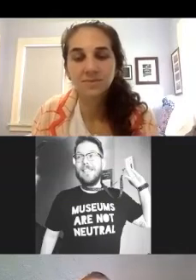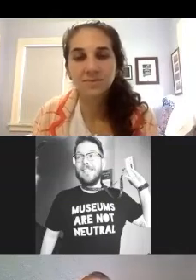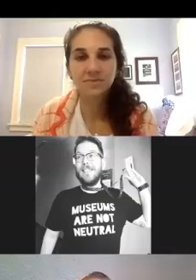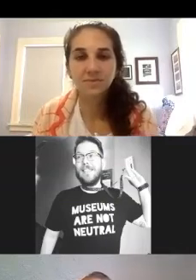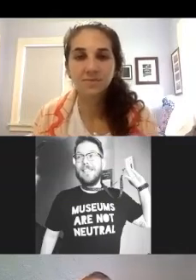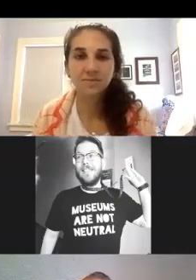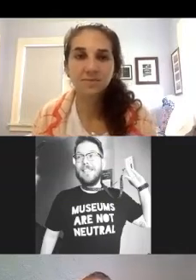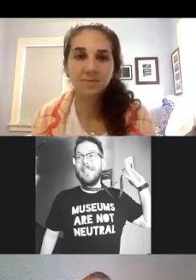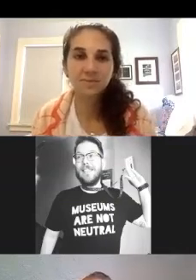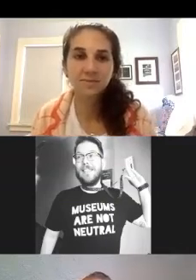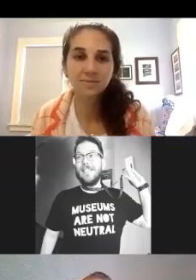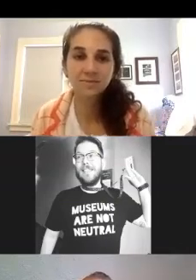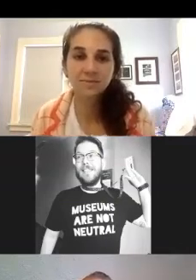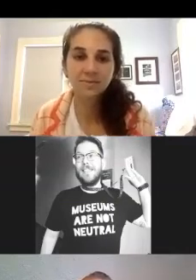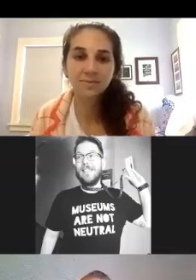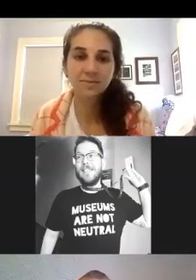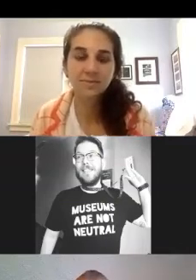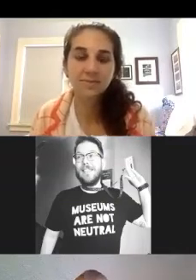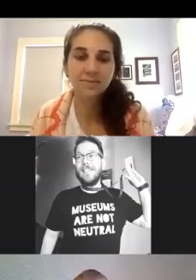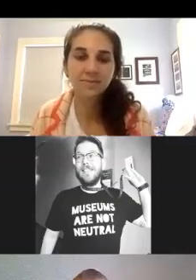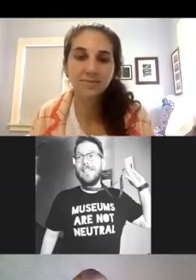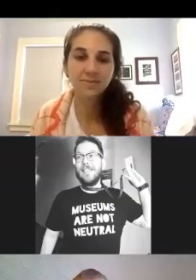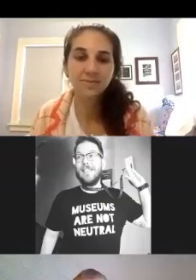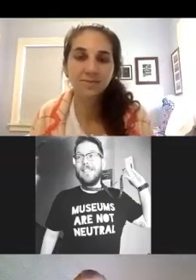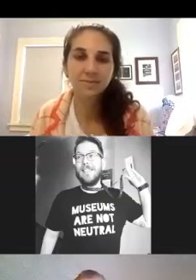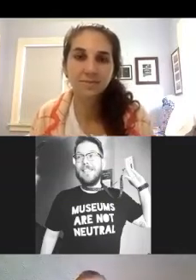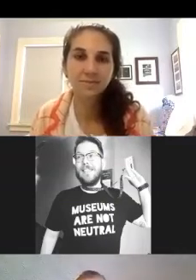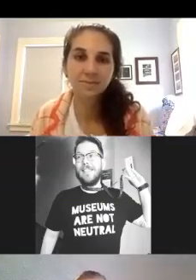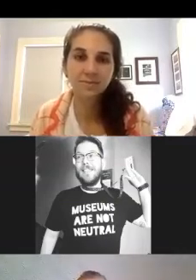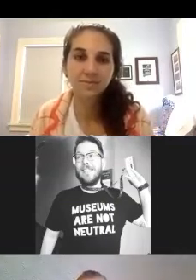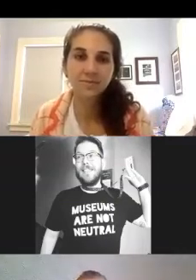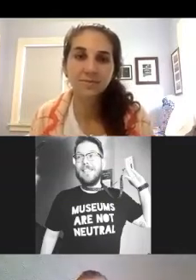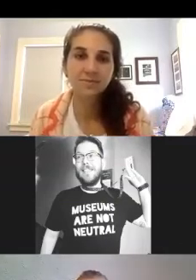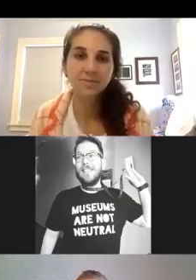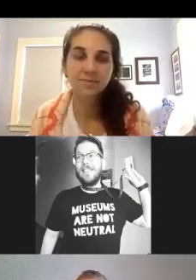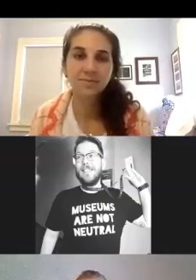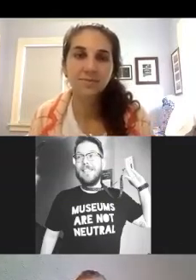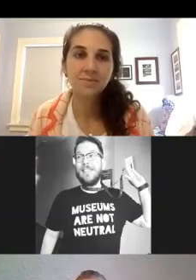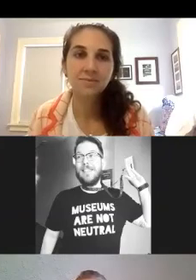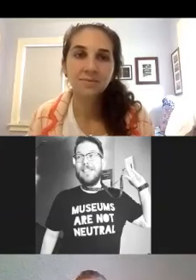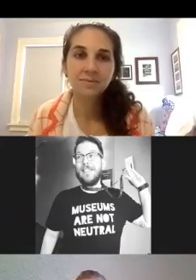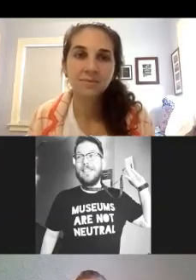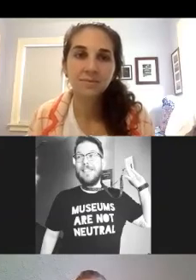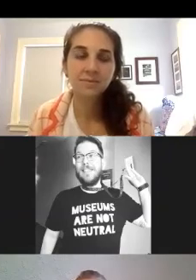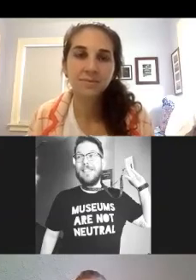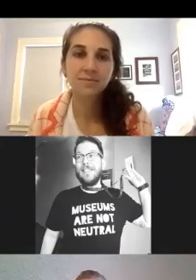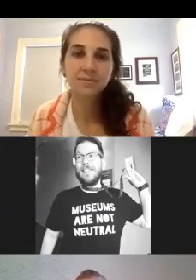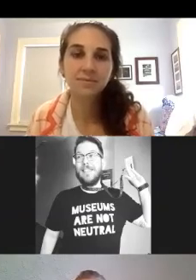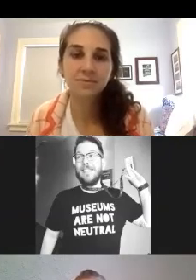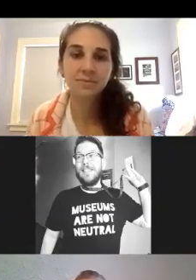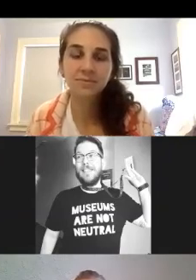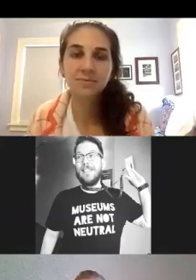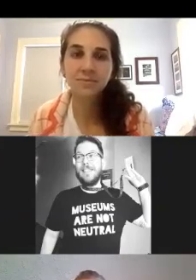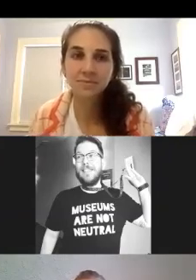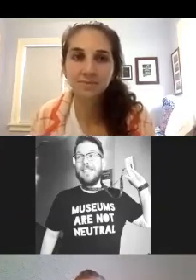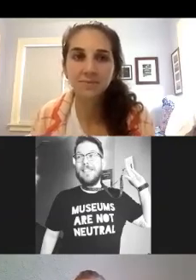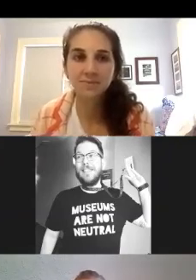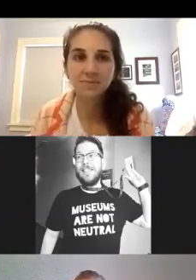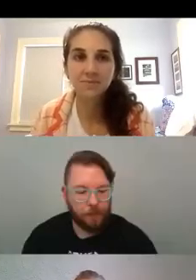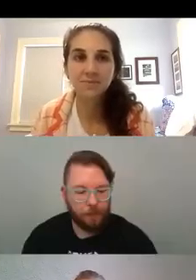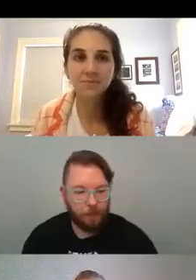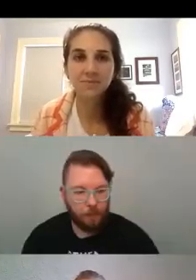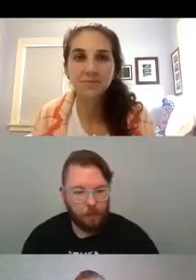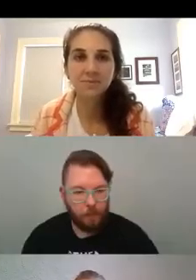our team. Care is reinforced by the way we ask all engagement staff to participate in our